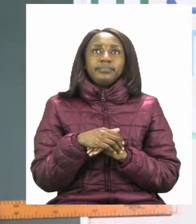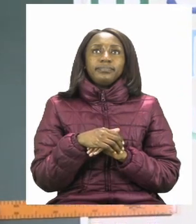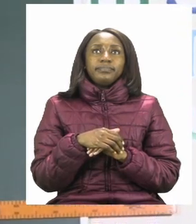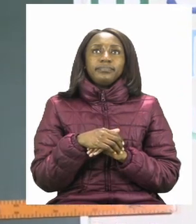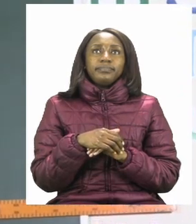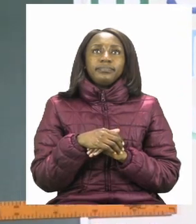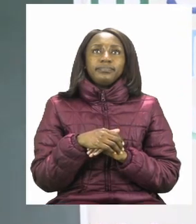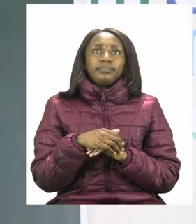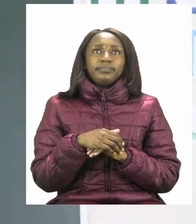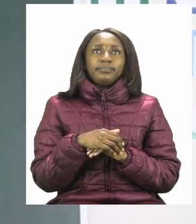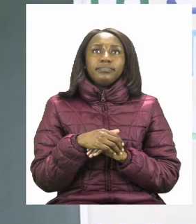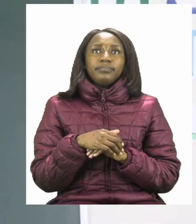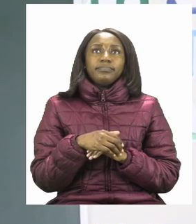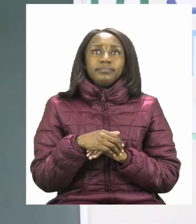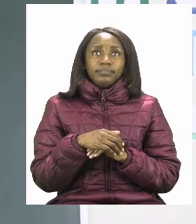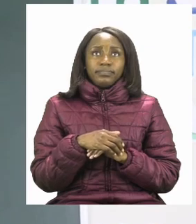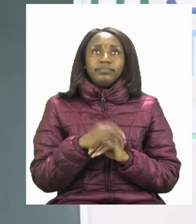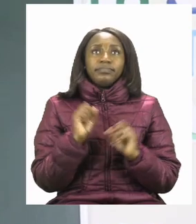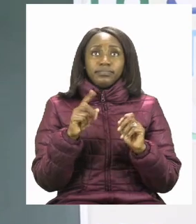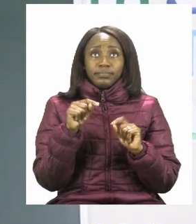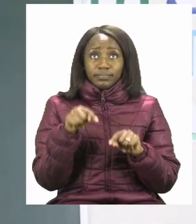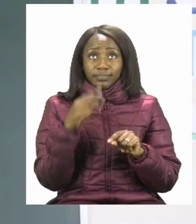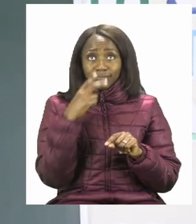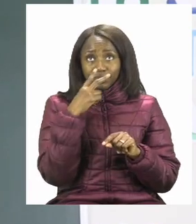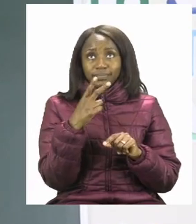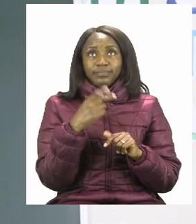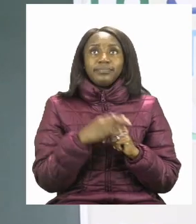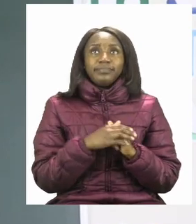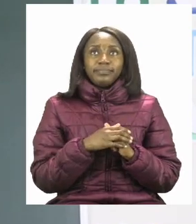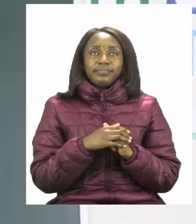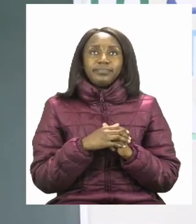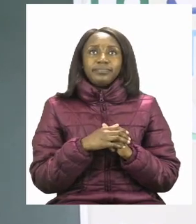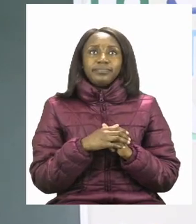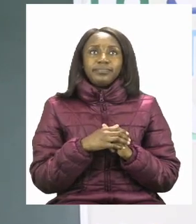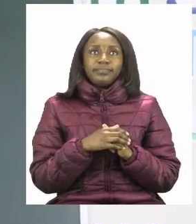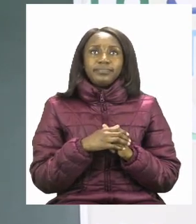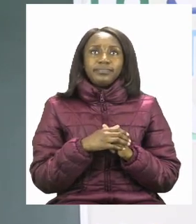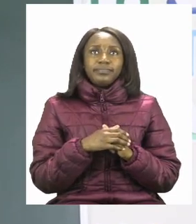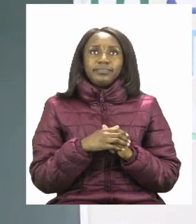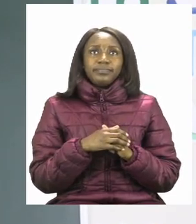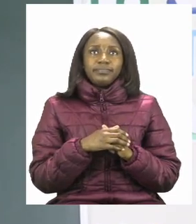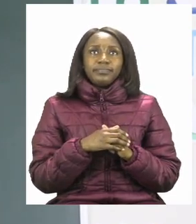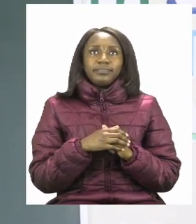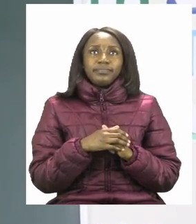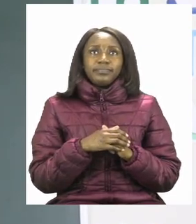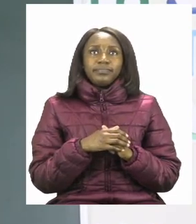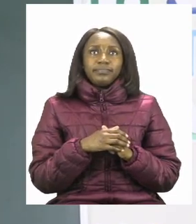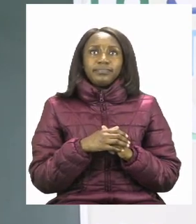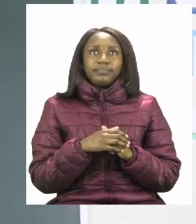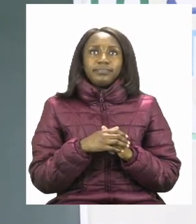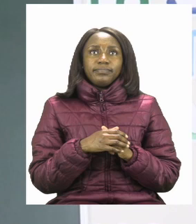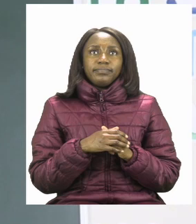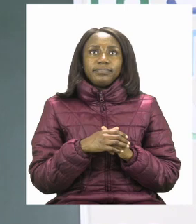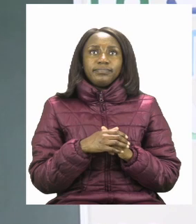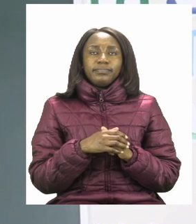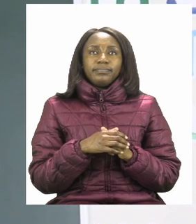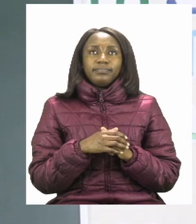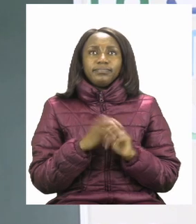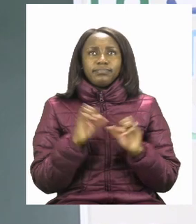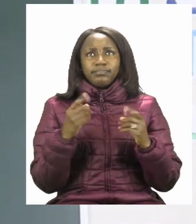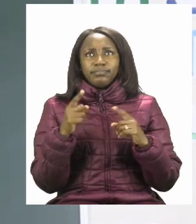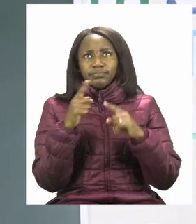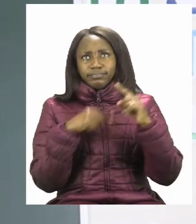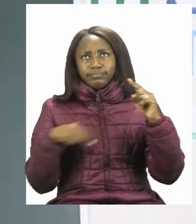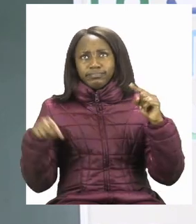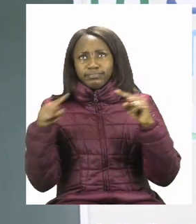And I have a line. So I'm going to find out what is the length of our circle from our